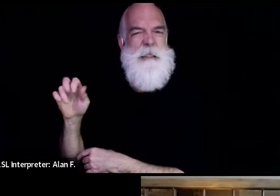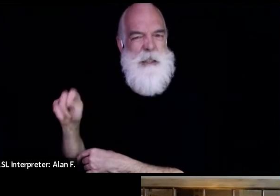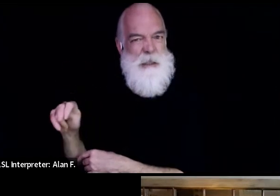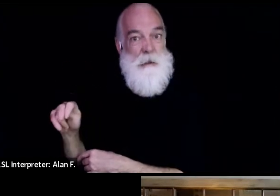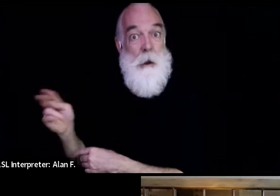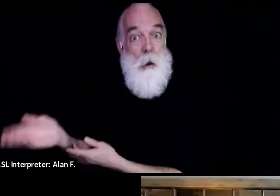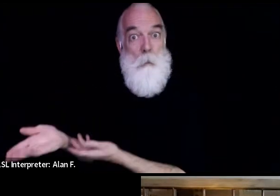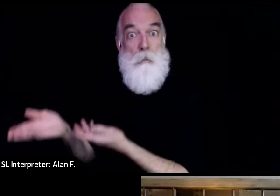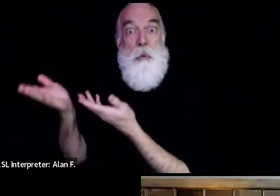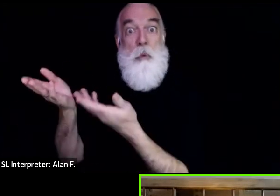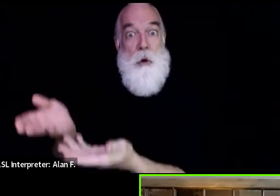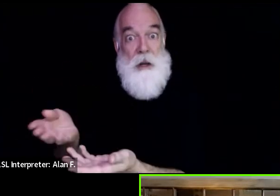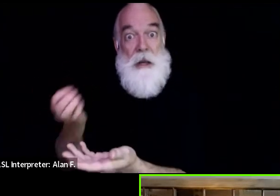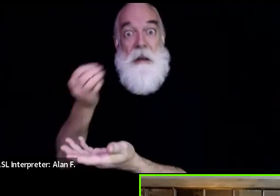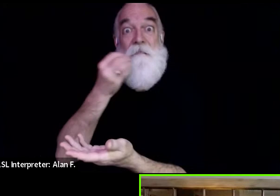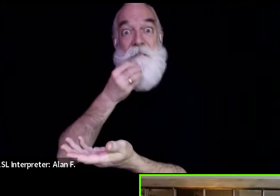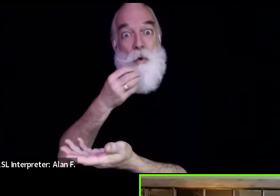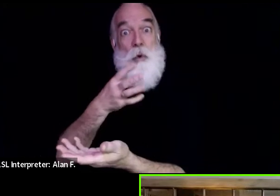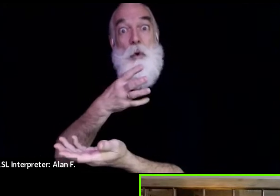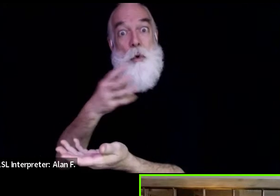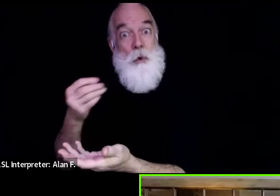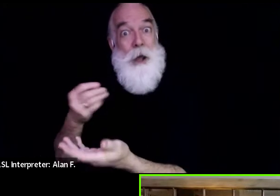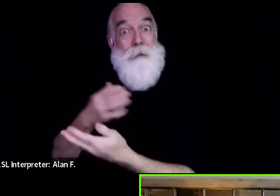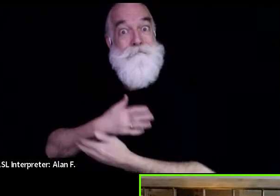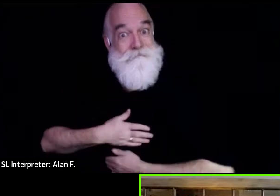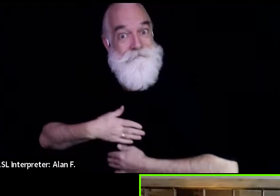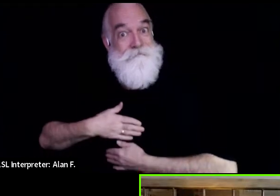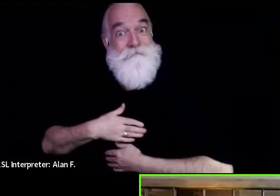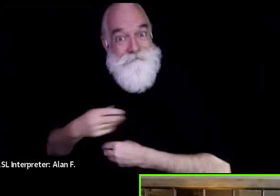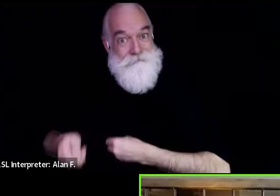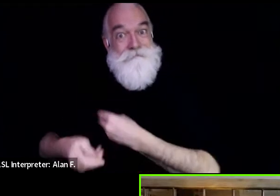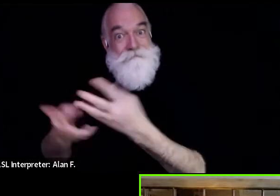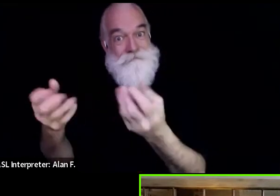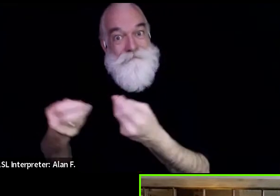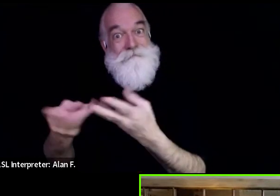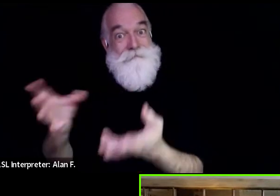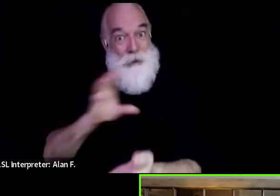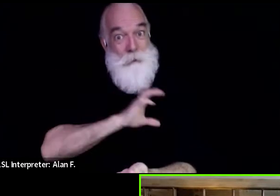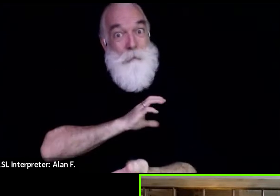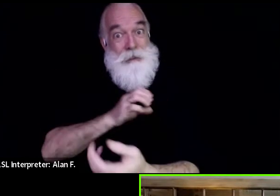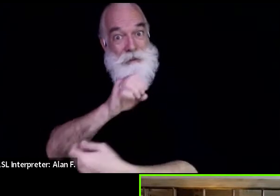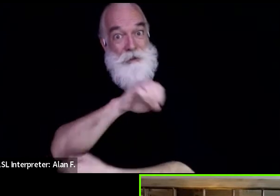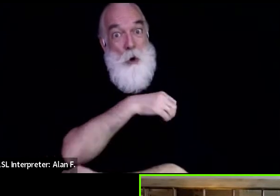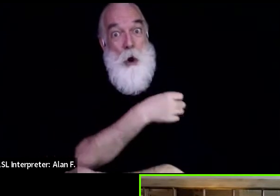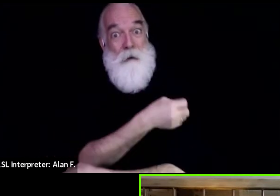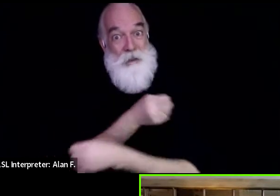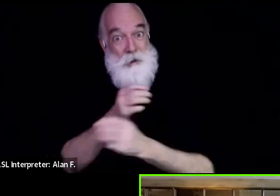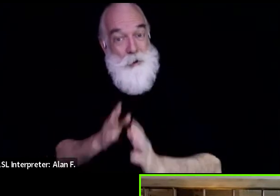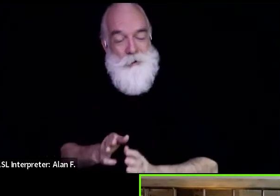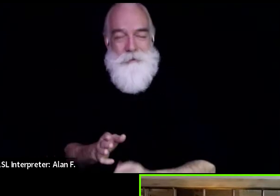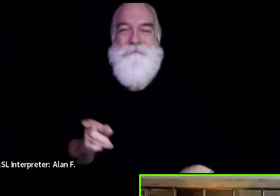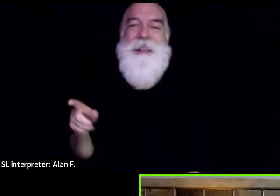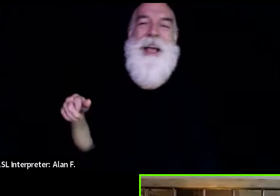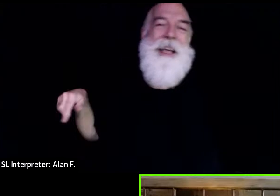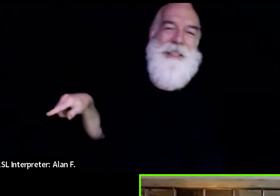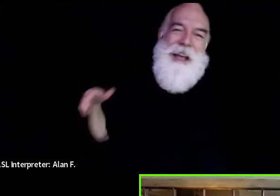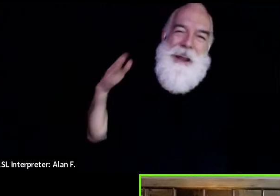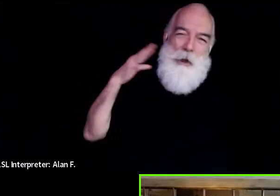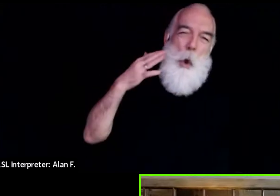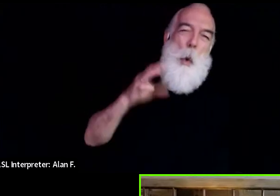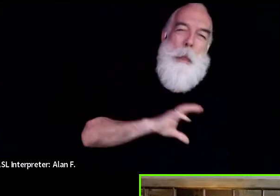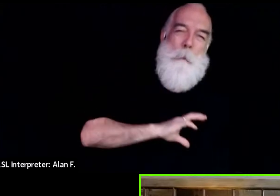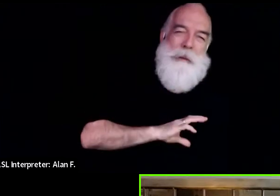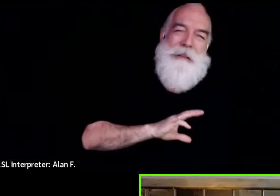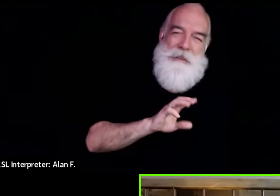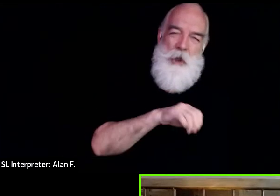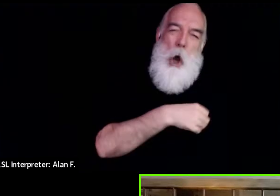police officers, because they recognize the role that they play in our communities. They would be there